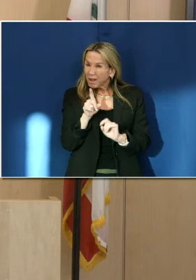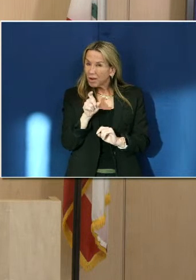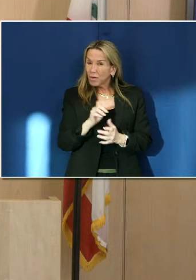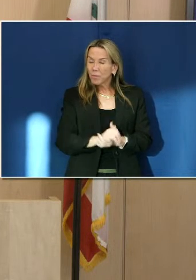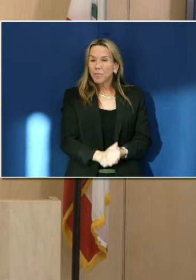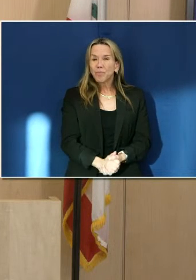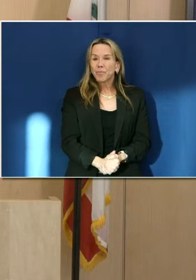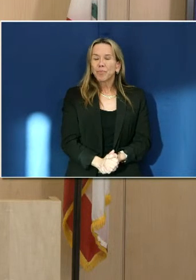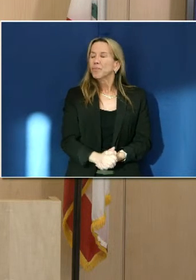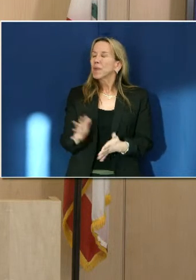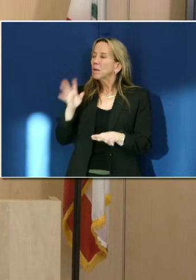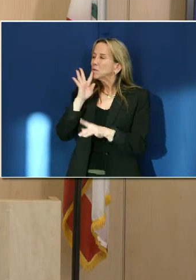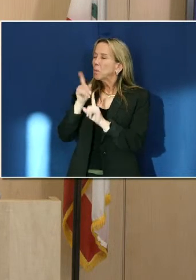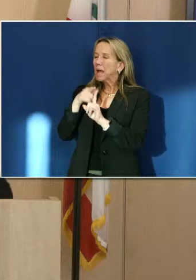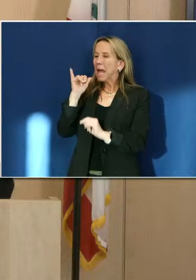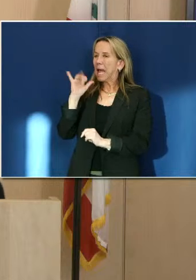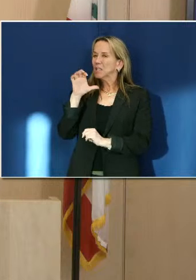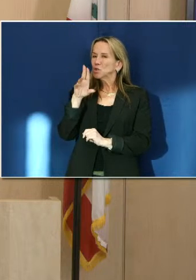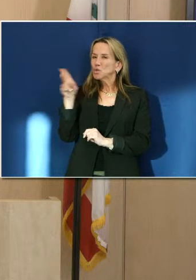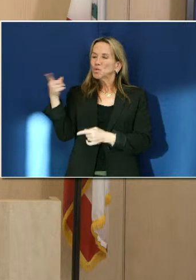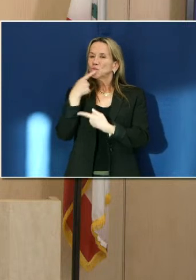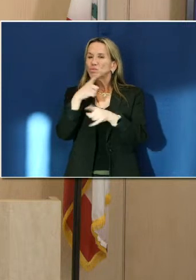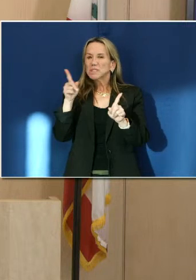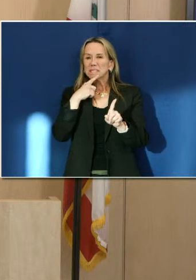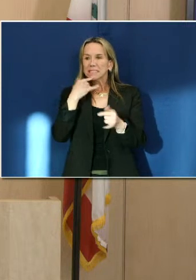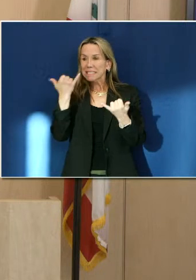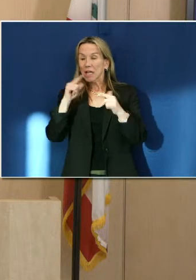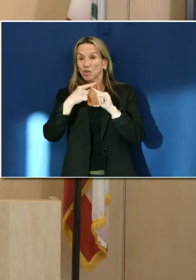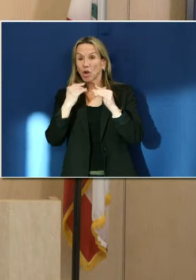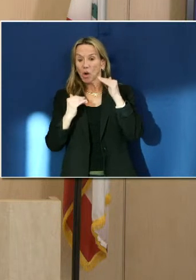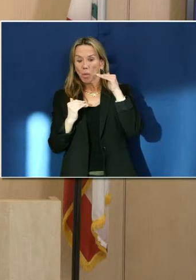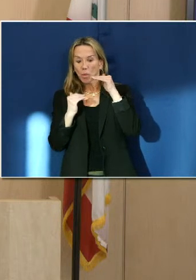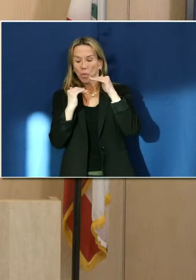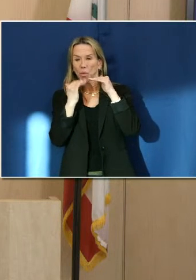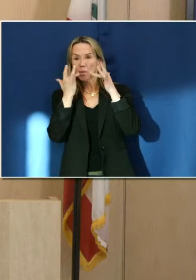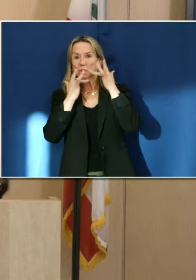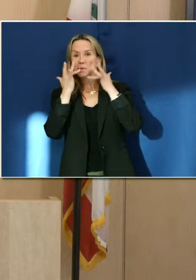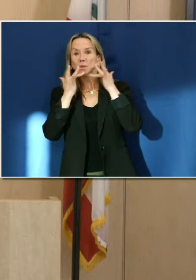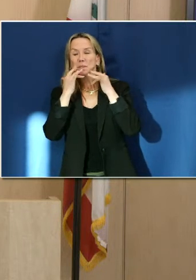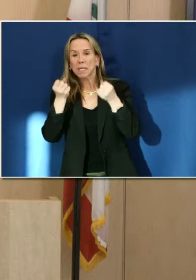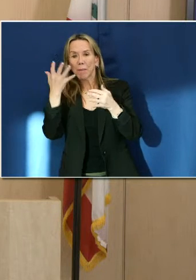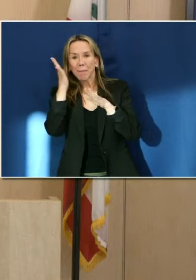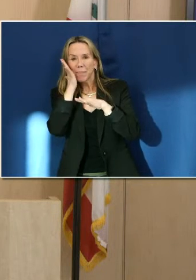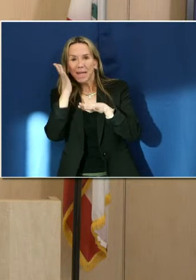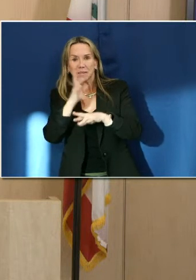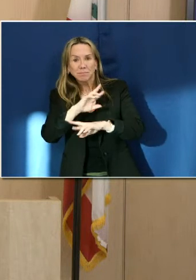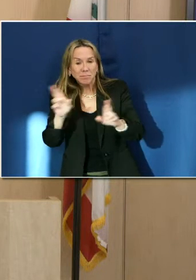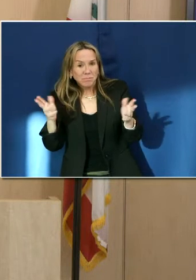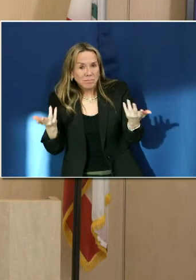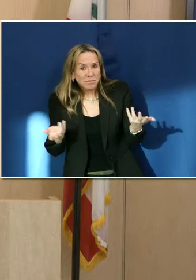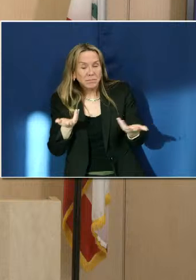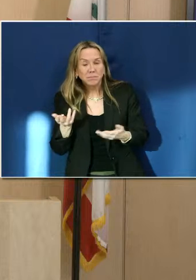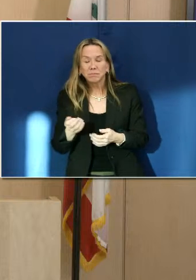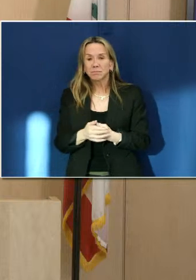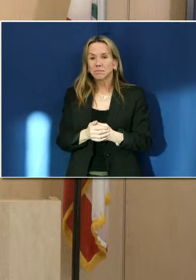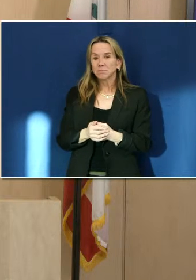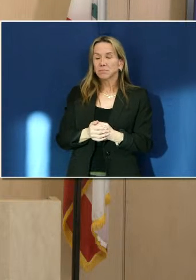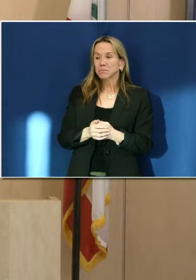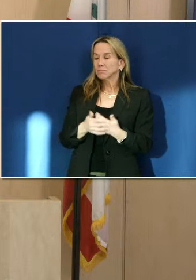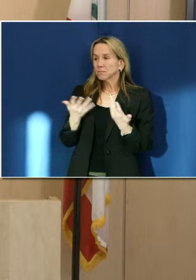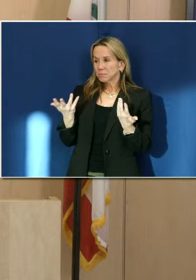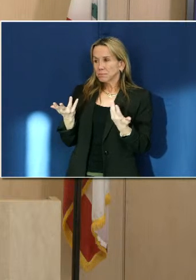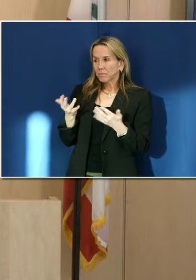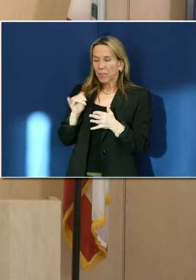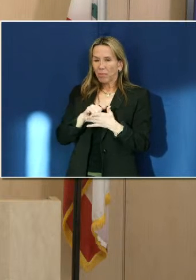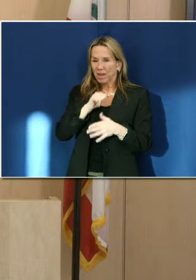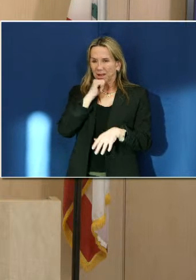The And- ICU or, beds that are starting to run out, the impact it's having on hospitalizations. Well, that's not something that can be or